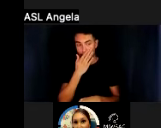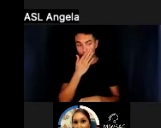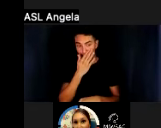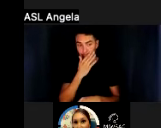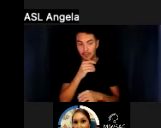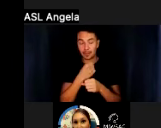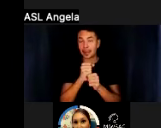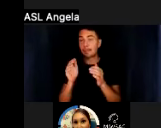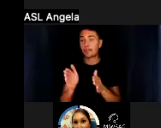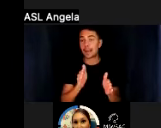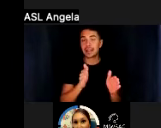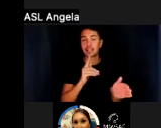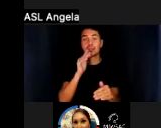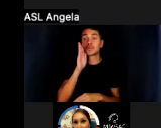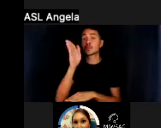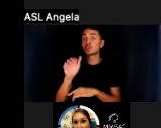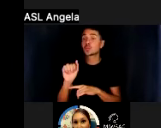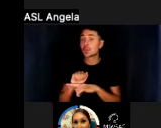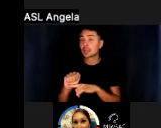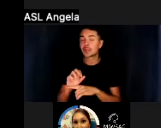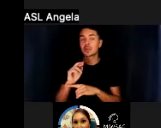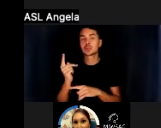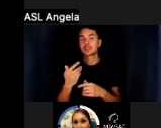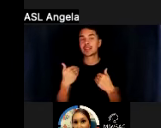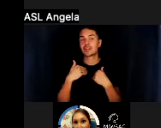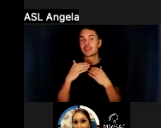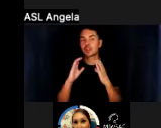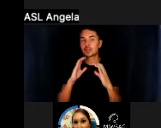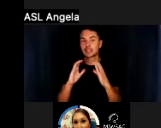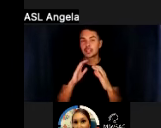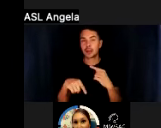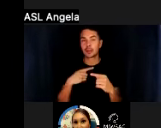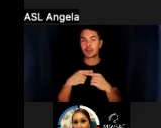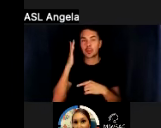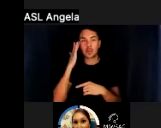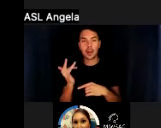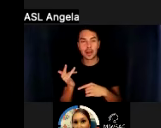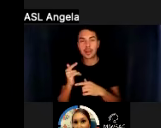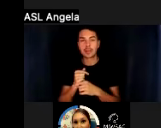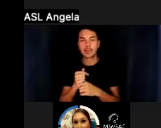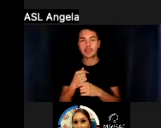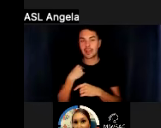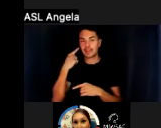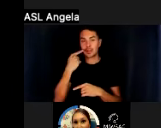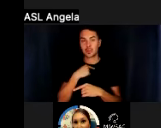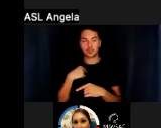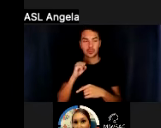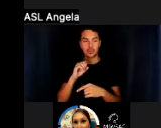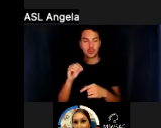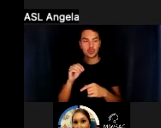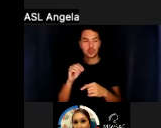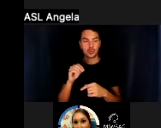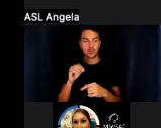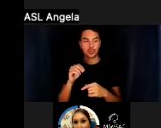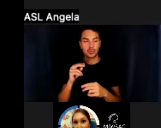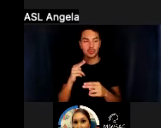making plans for maybe future training, or just having conversations about the whys. I think sometimes we get so short-sighted because